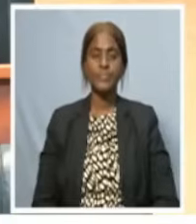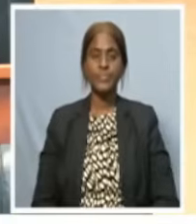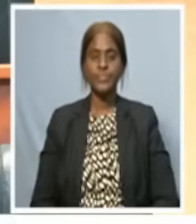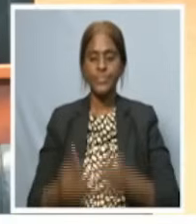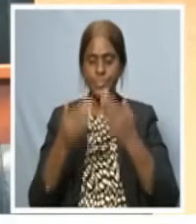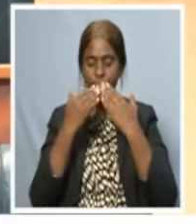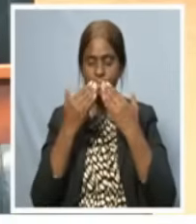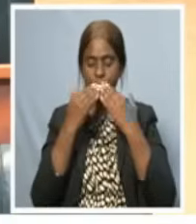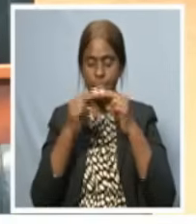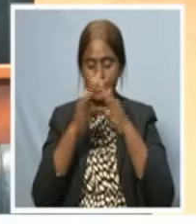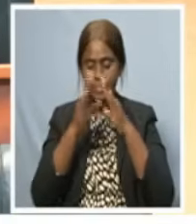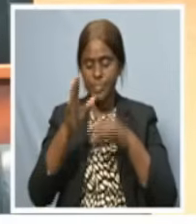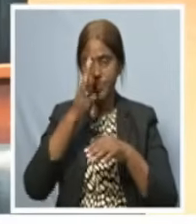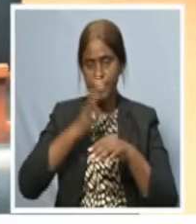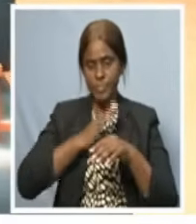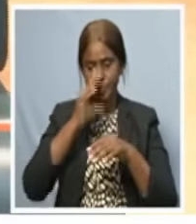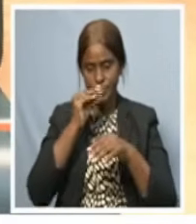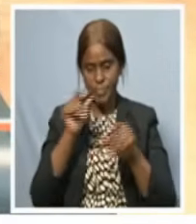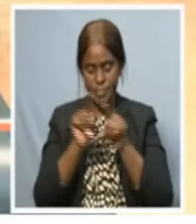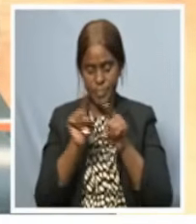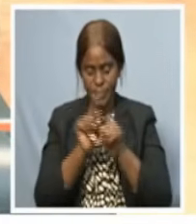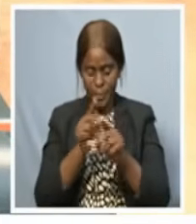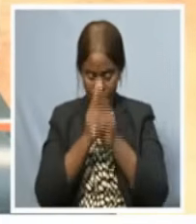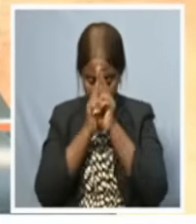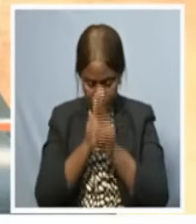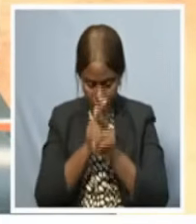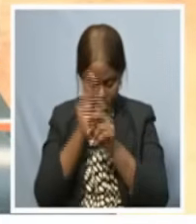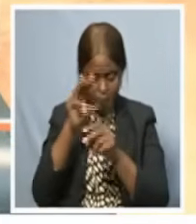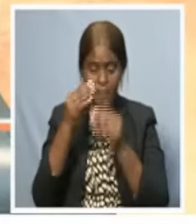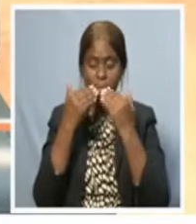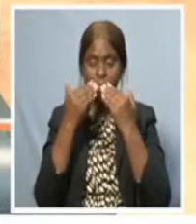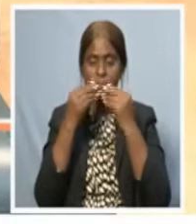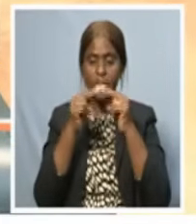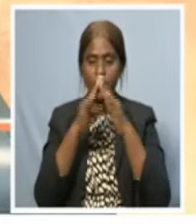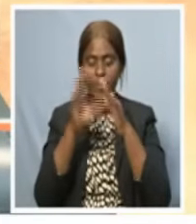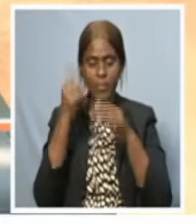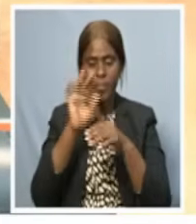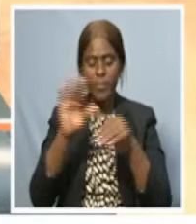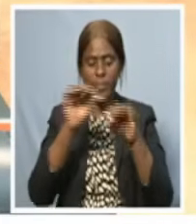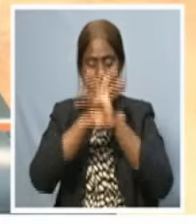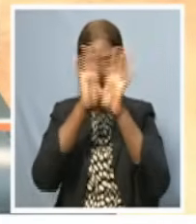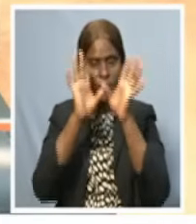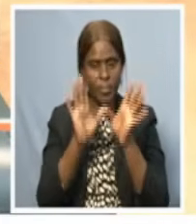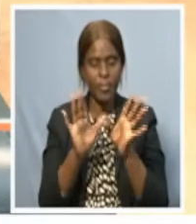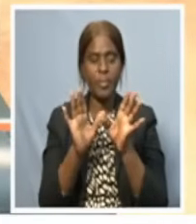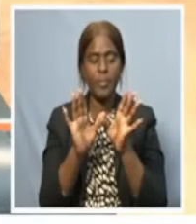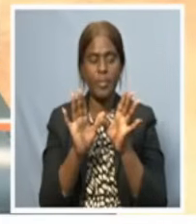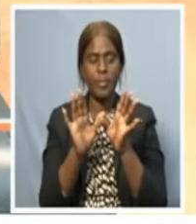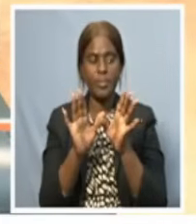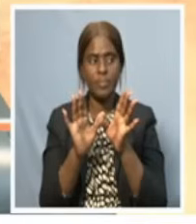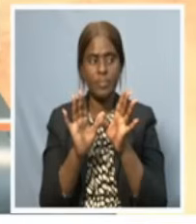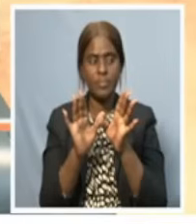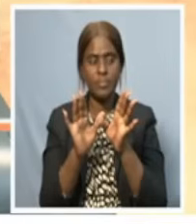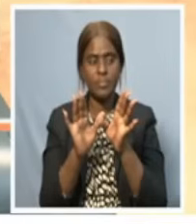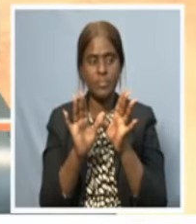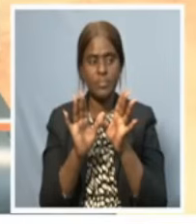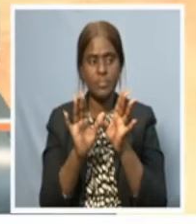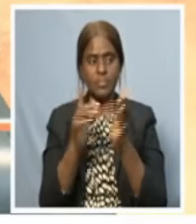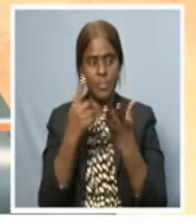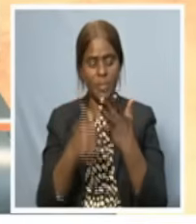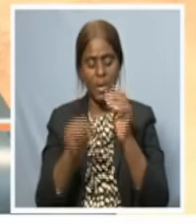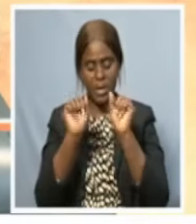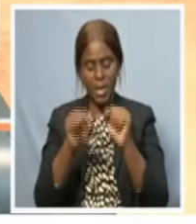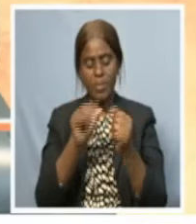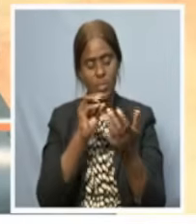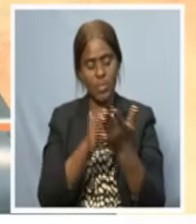Thank you very much, Madam Speaker. And Honorable Minister, thank you so much for the clarifications that you have been able to